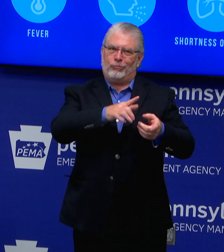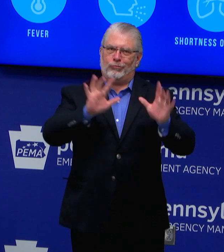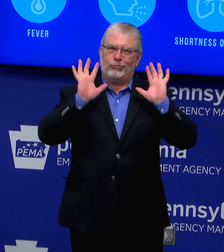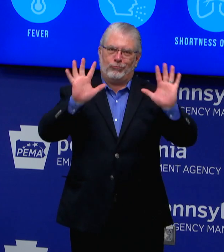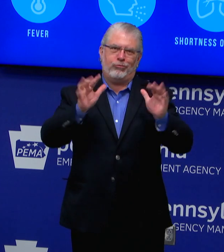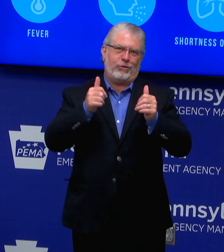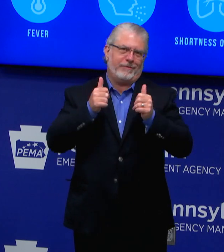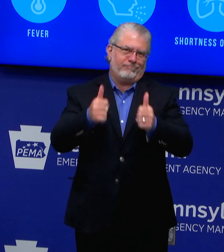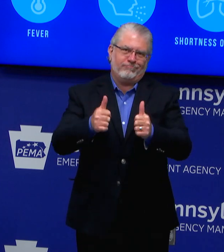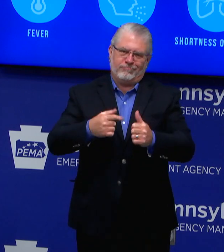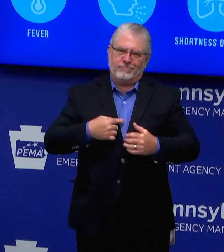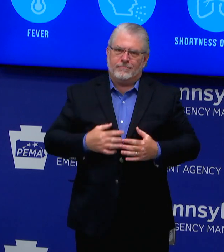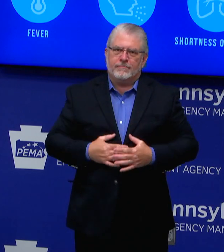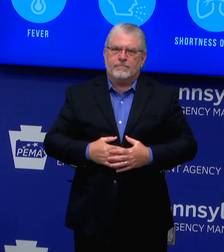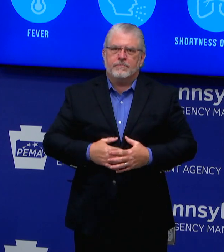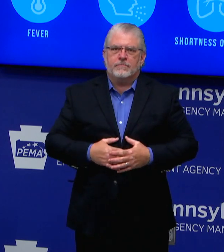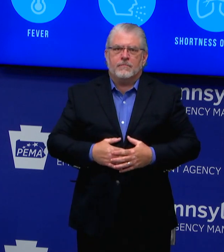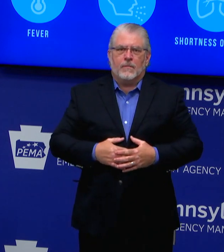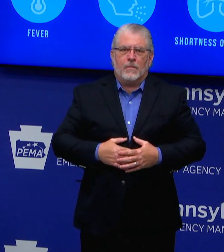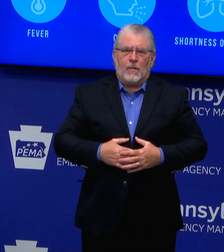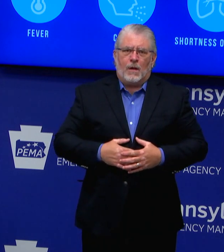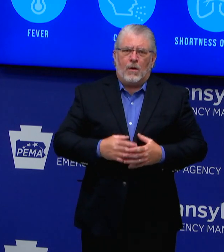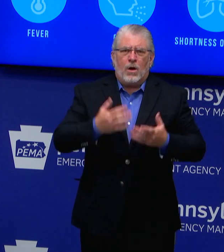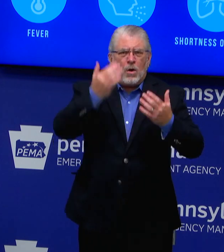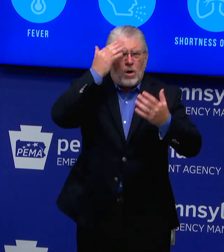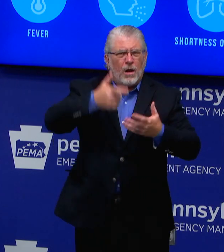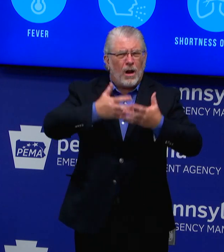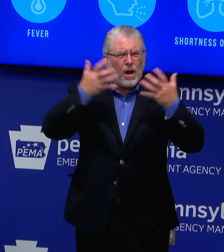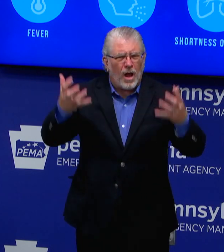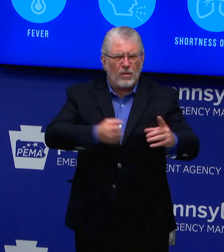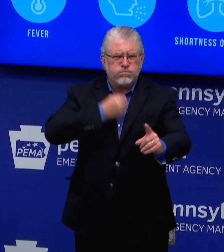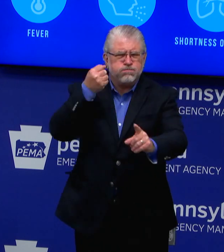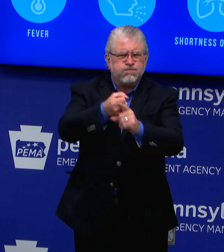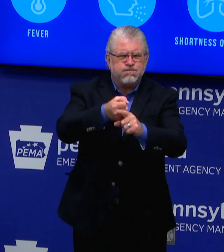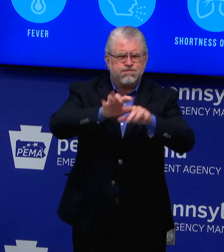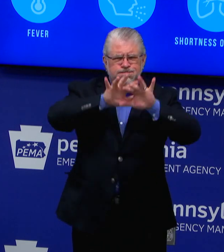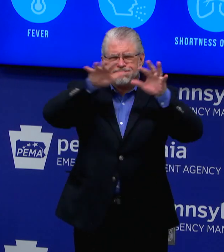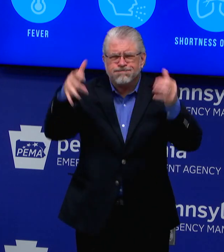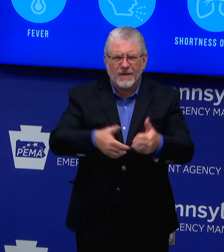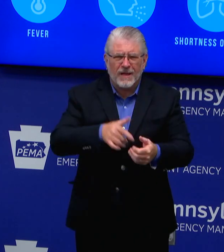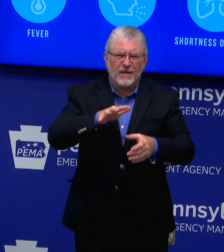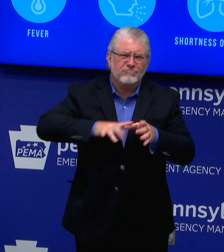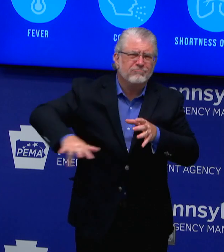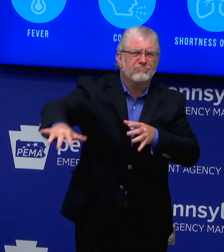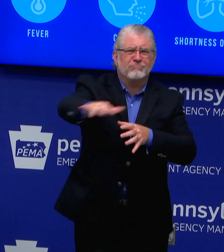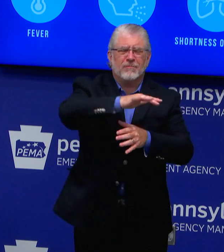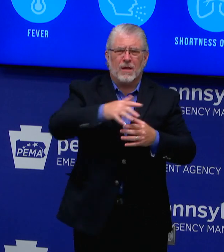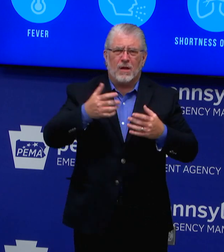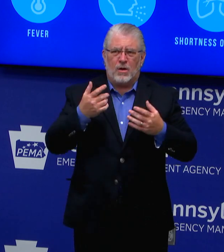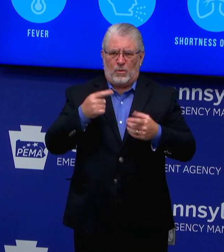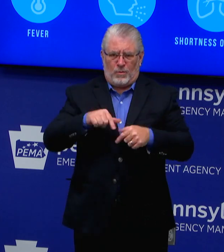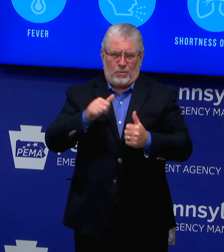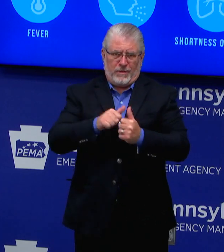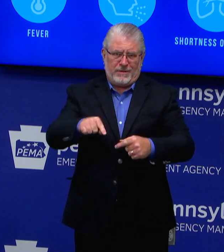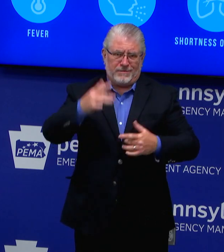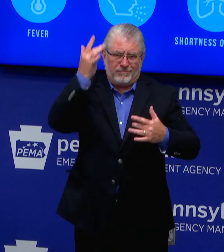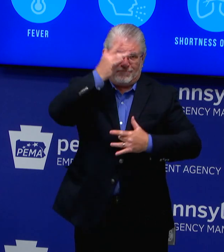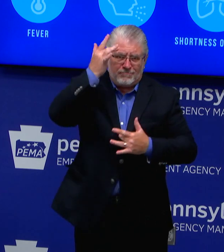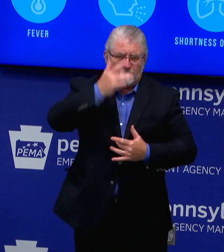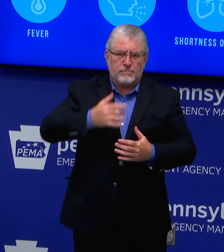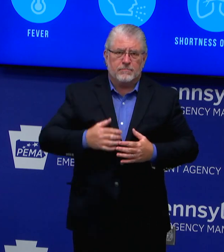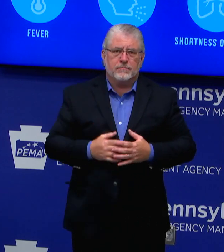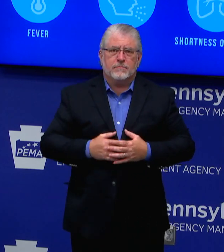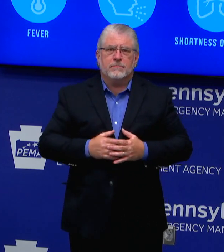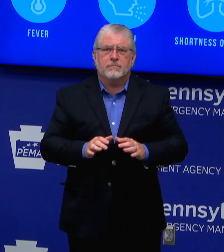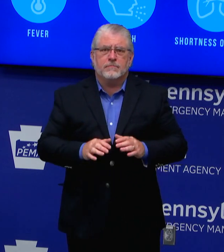pandemic, but Pennsylvanians have not had to worry that we'll miss out on federal disaster aid. They haven't had to worry about 911